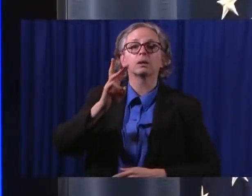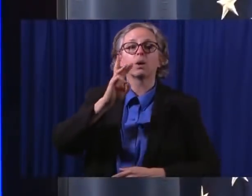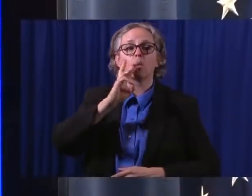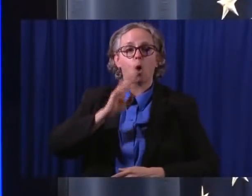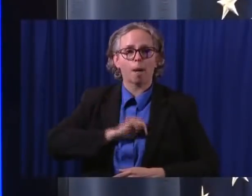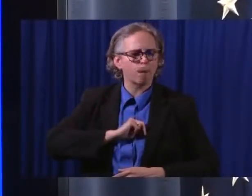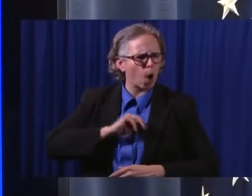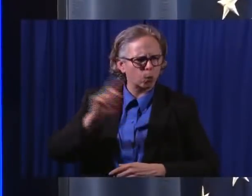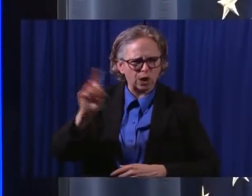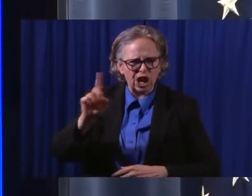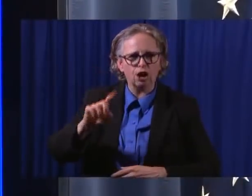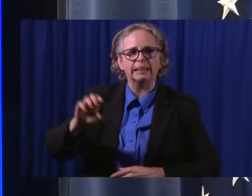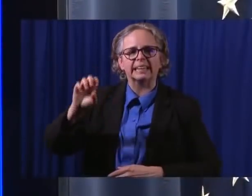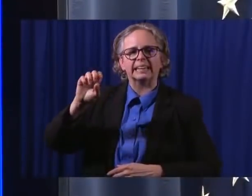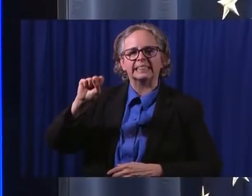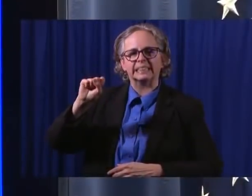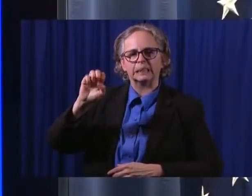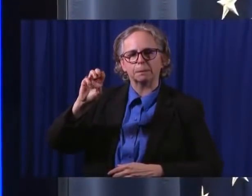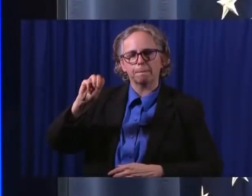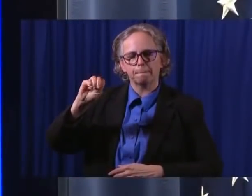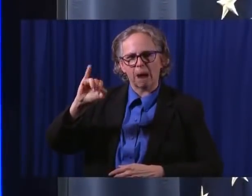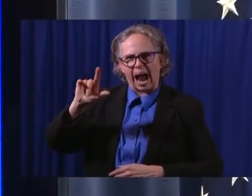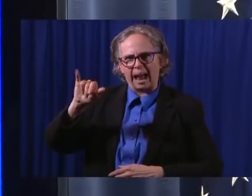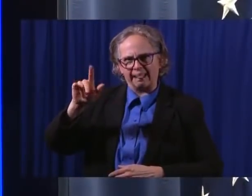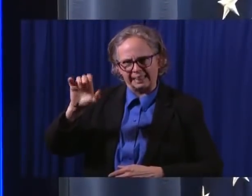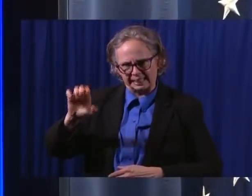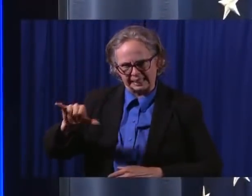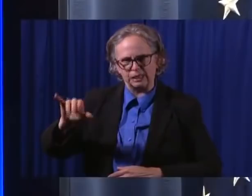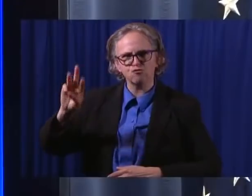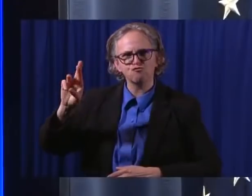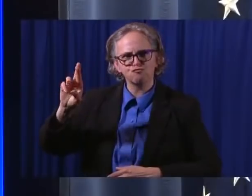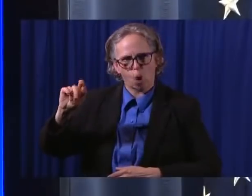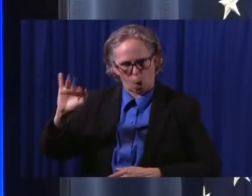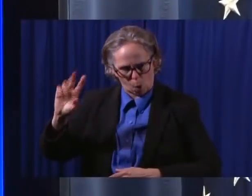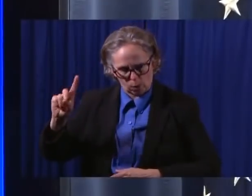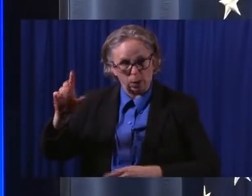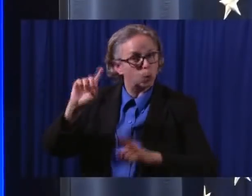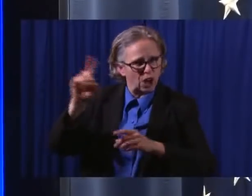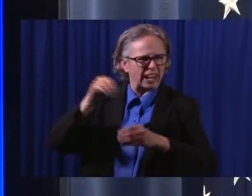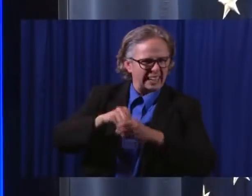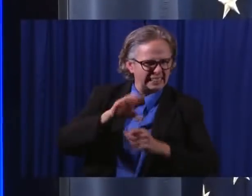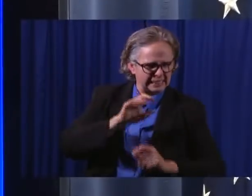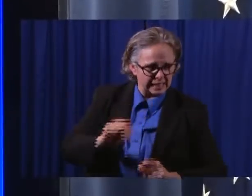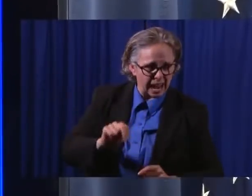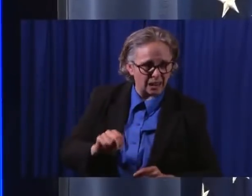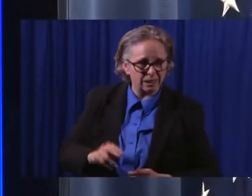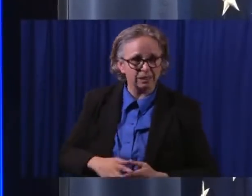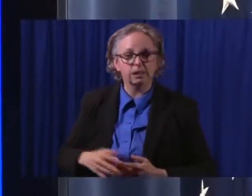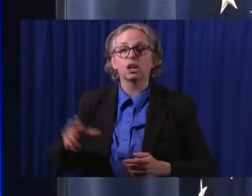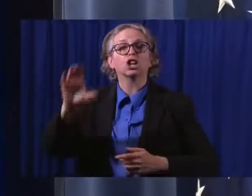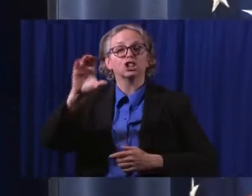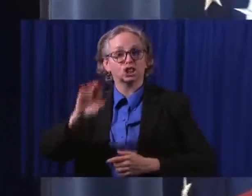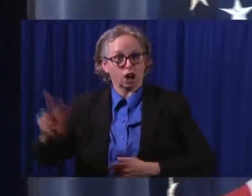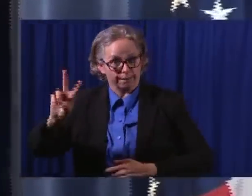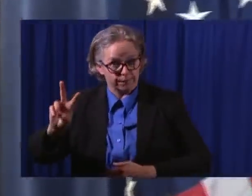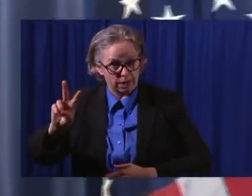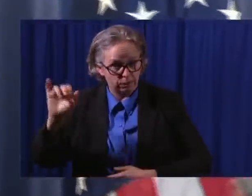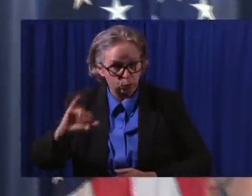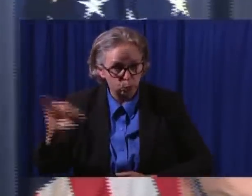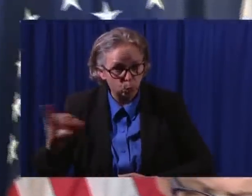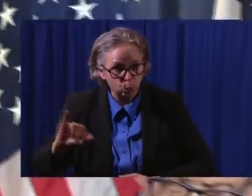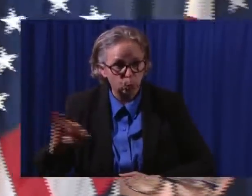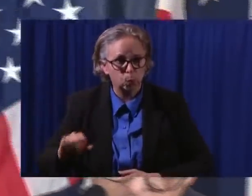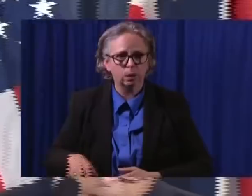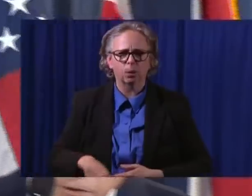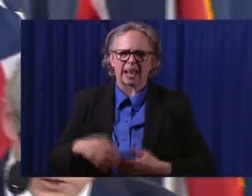Cincinnati and in Circleville at the Pickaway County Health Department. Pop-up locations are being added all the time,